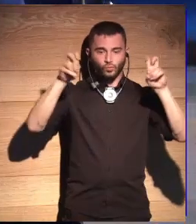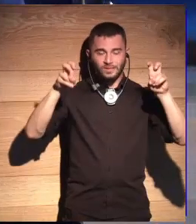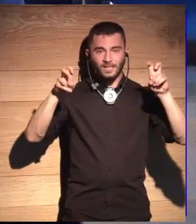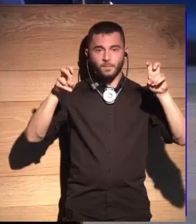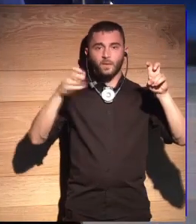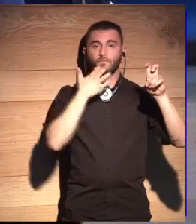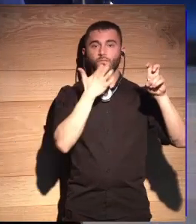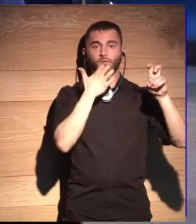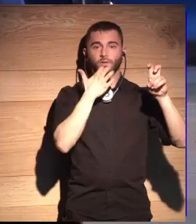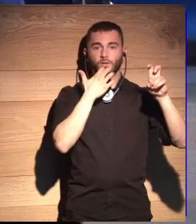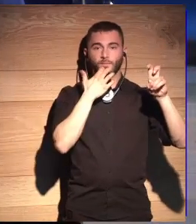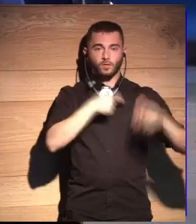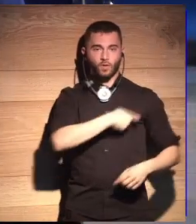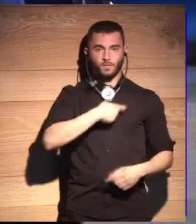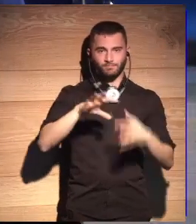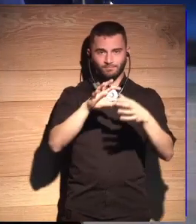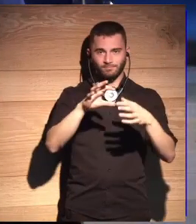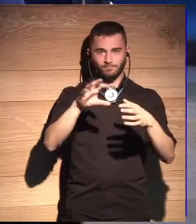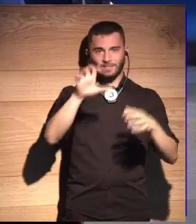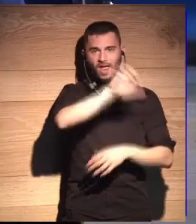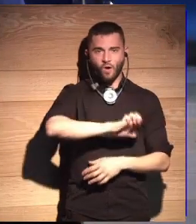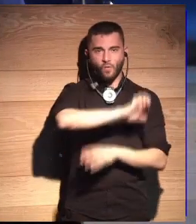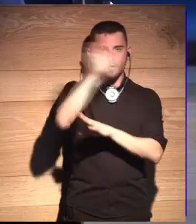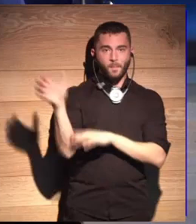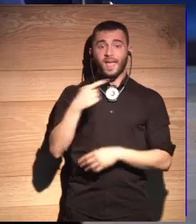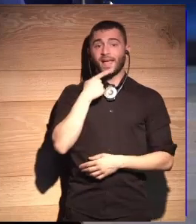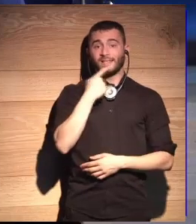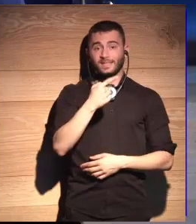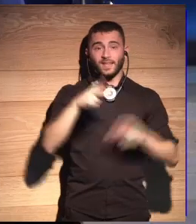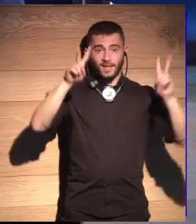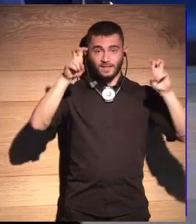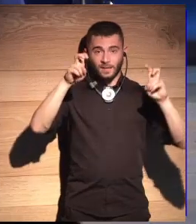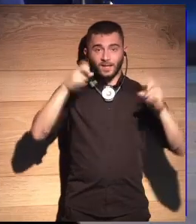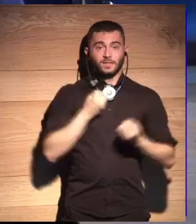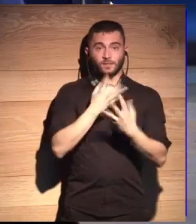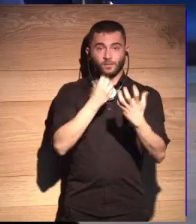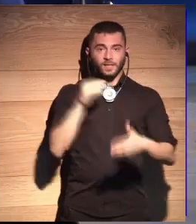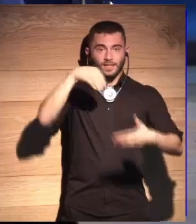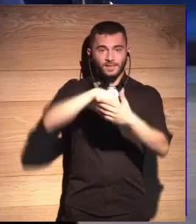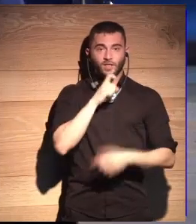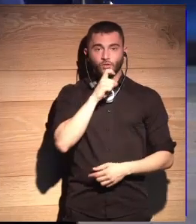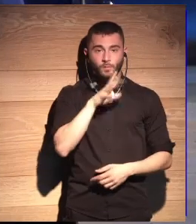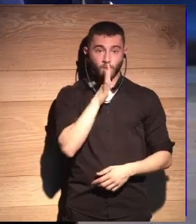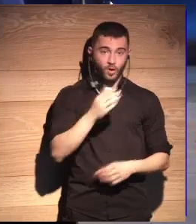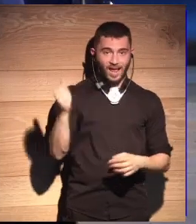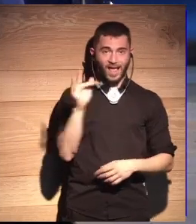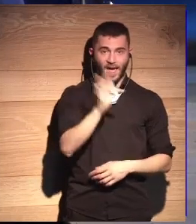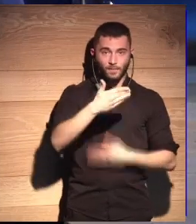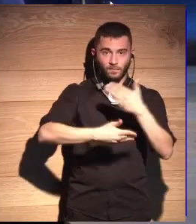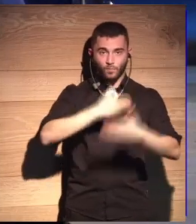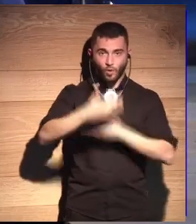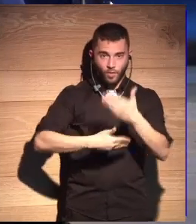global governance, and that underlies some of the initiatives that the European Commission is proposing for management of